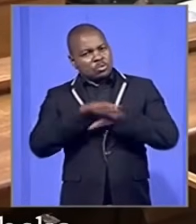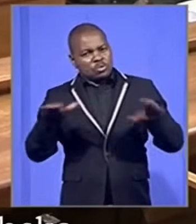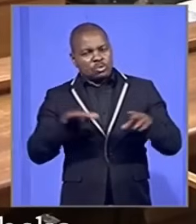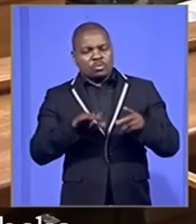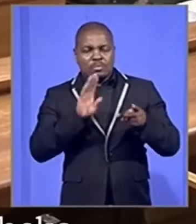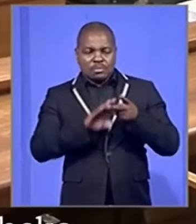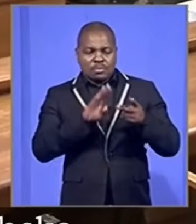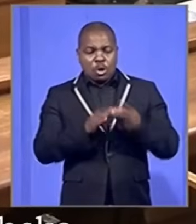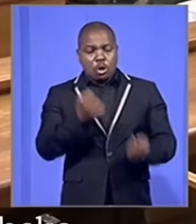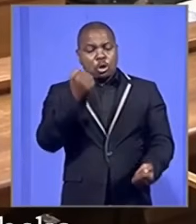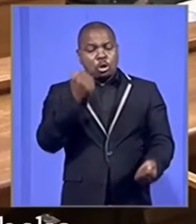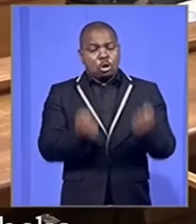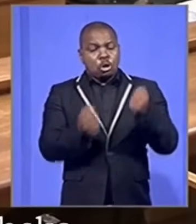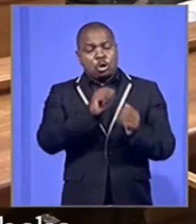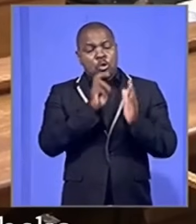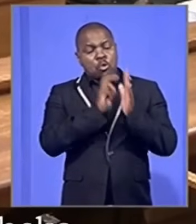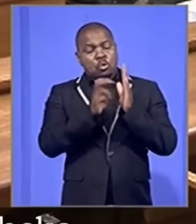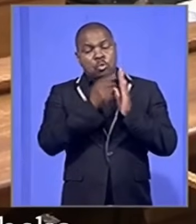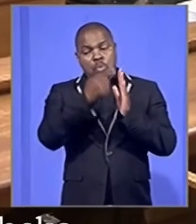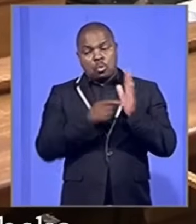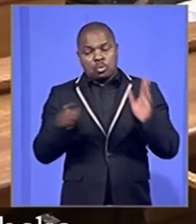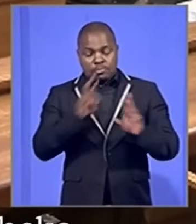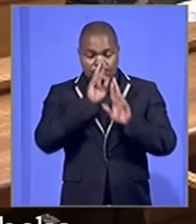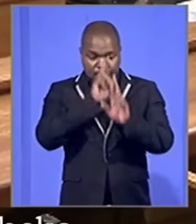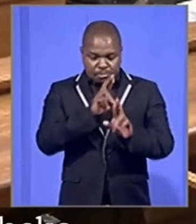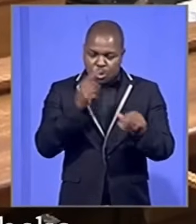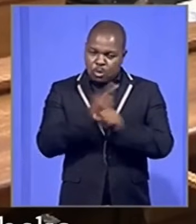ya kgorotsheko e swanetše go hlomphiwa ka